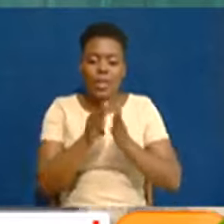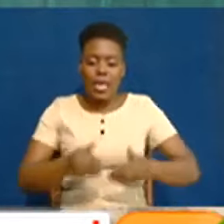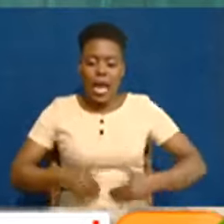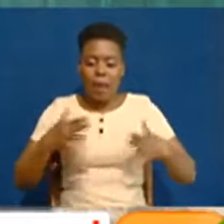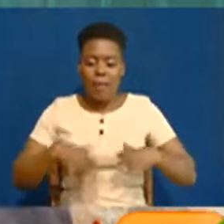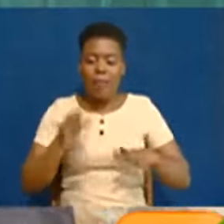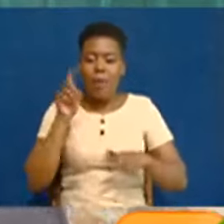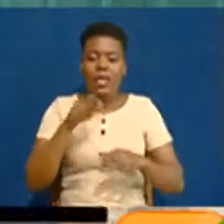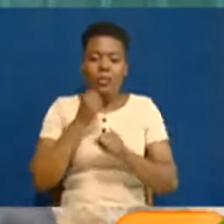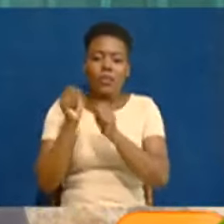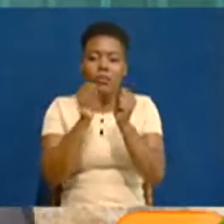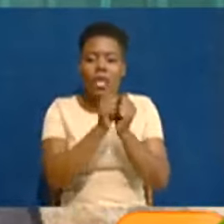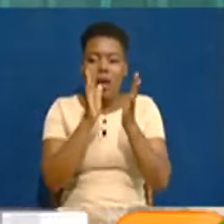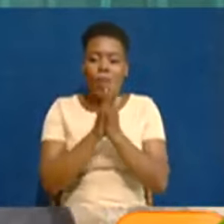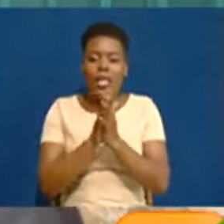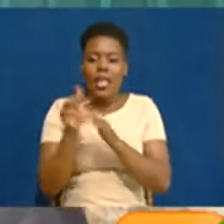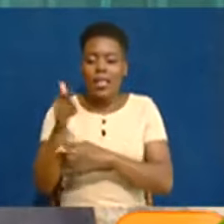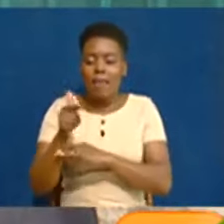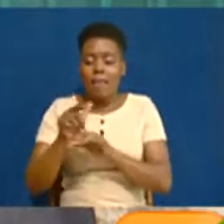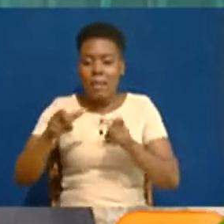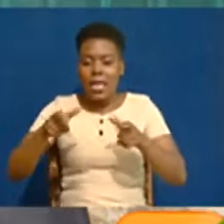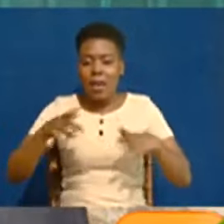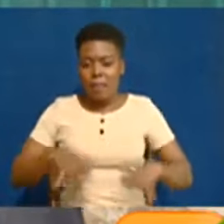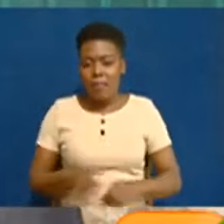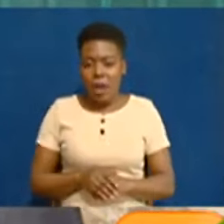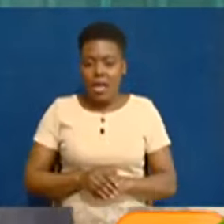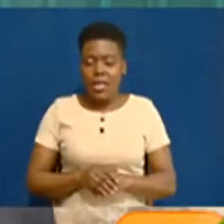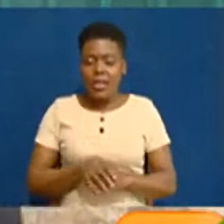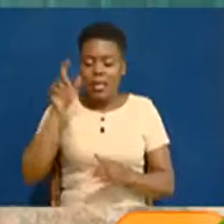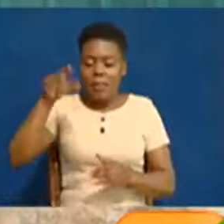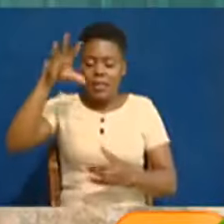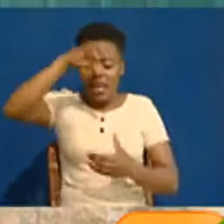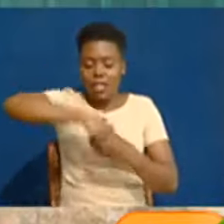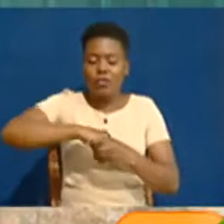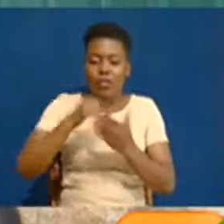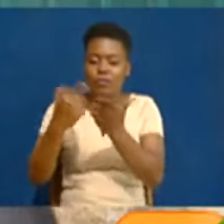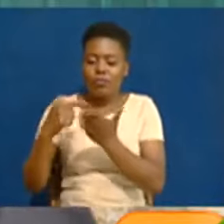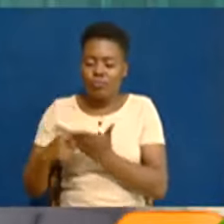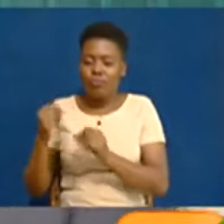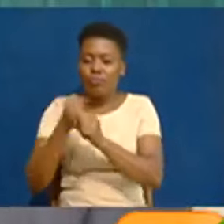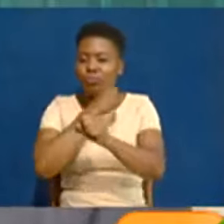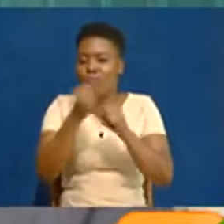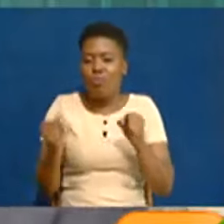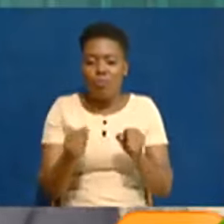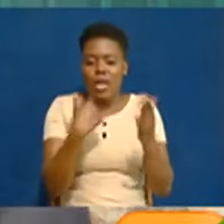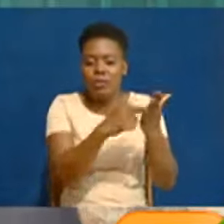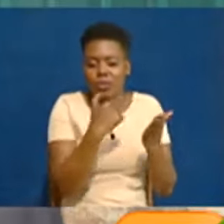with the workers, that is with the journalists. It's an inclusive conversation. It cannot be